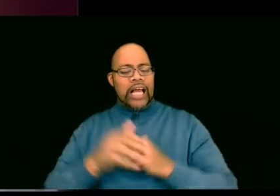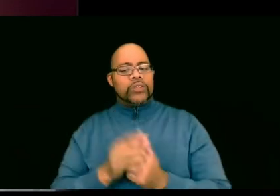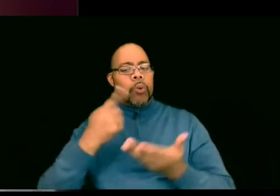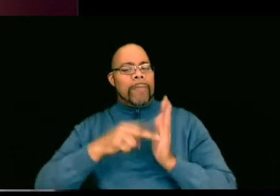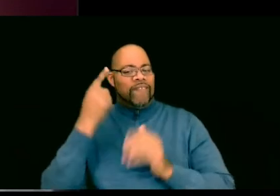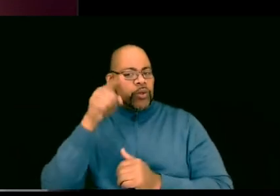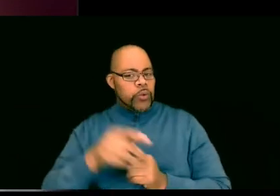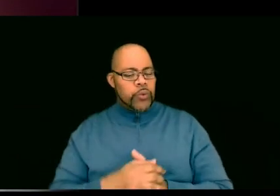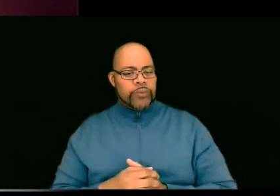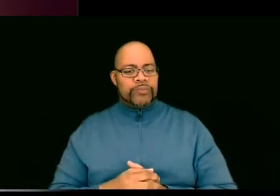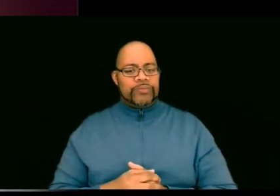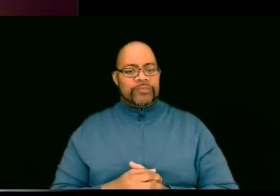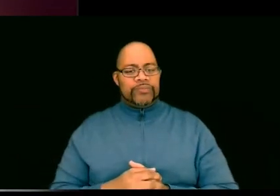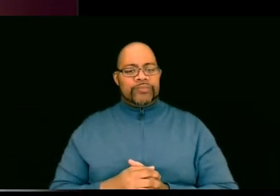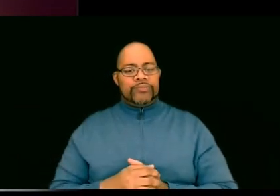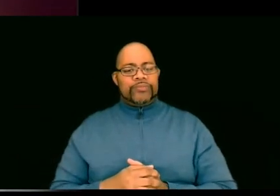ocean sciences means for you?